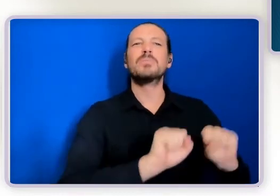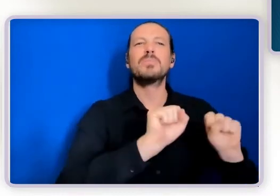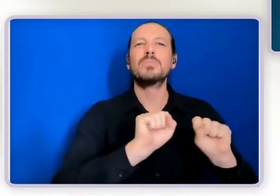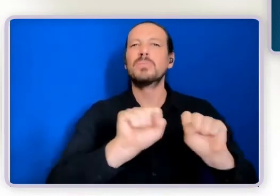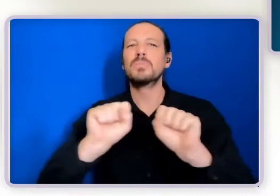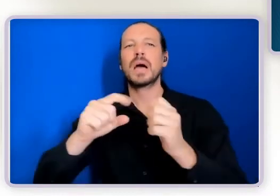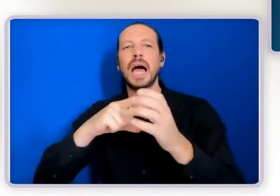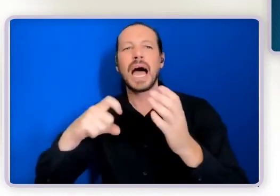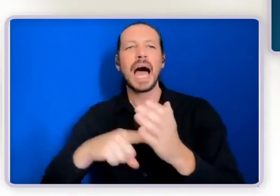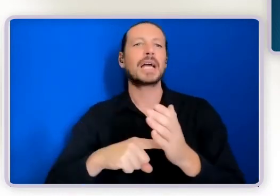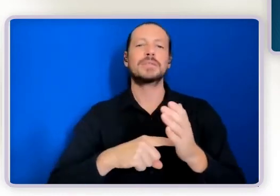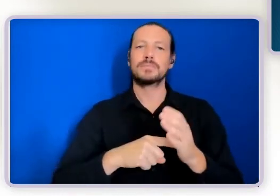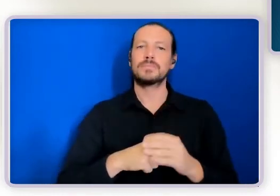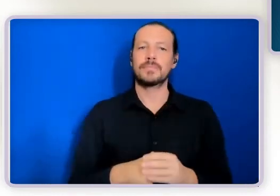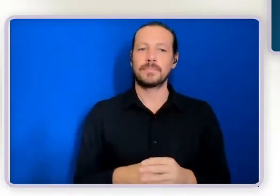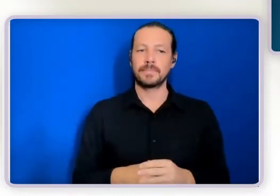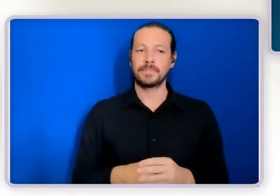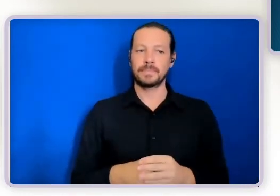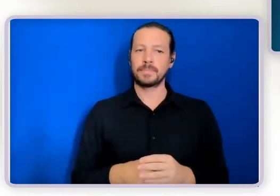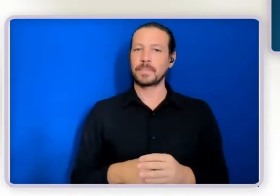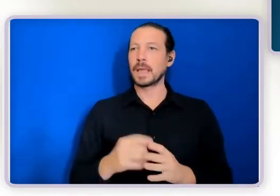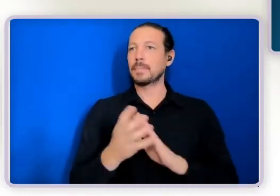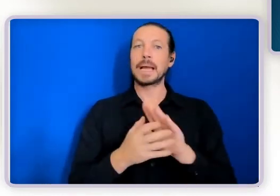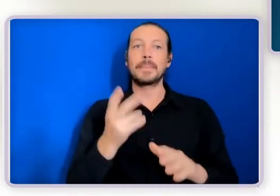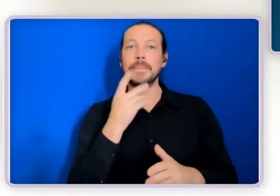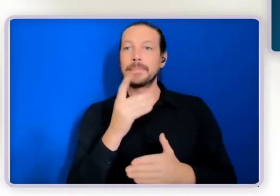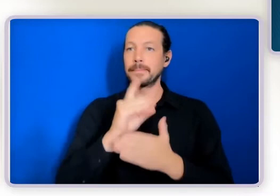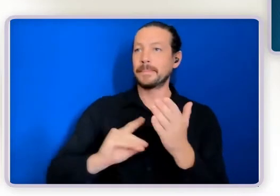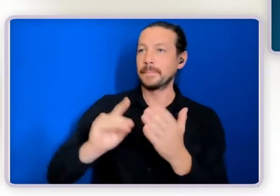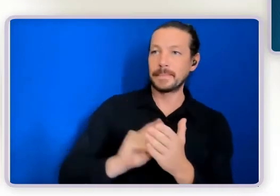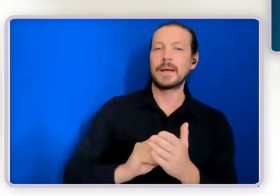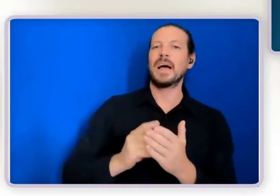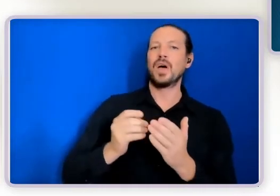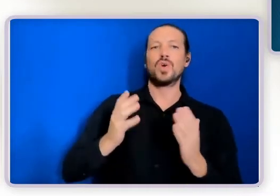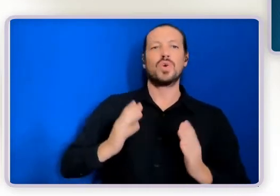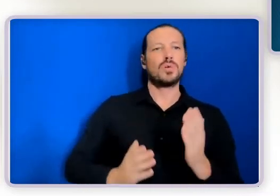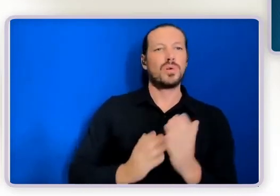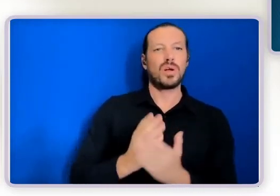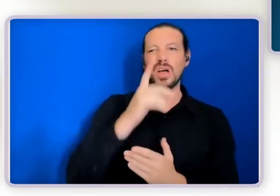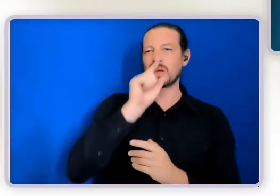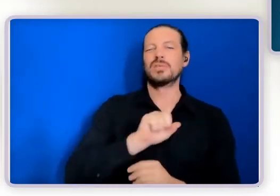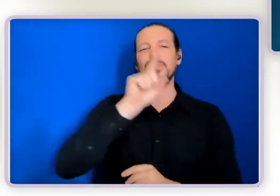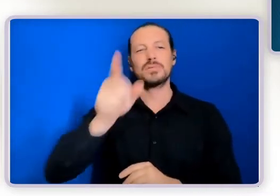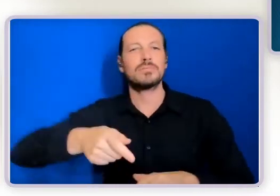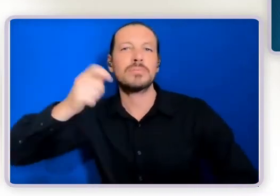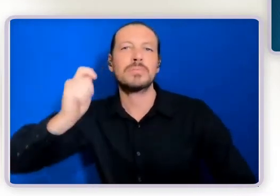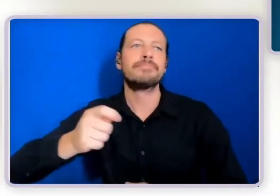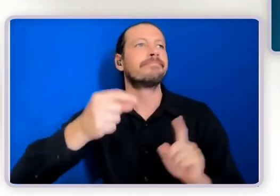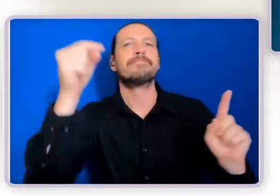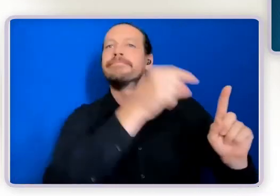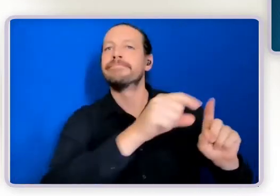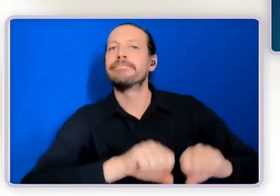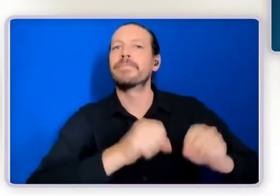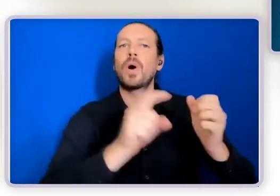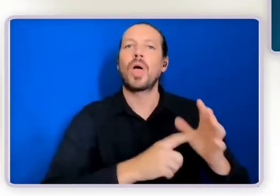who live in a particular state to go to a tribunal and allege a breach of that law.